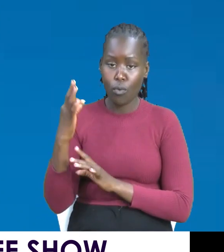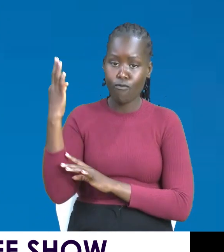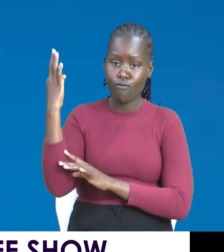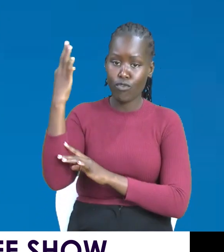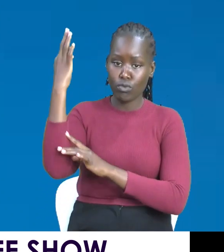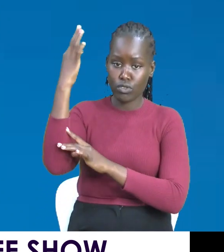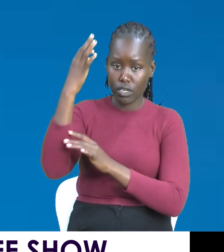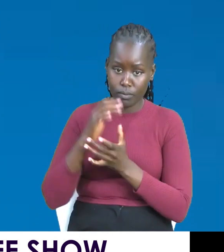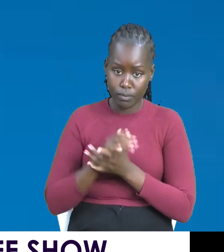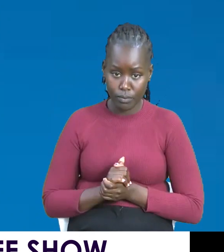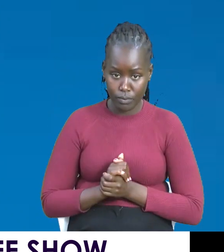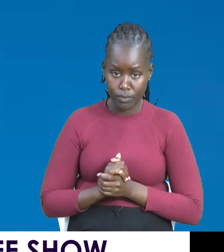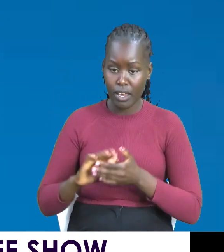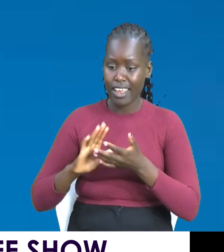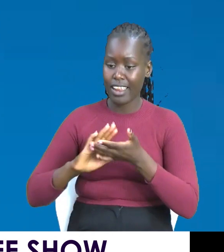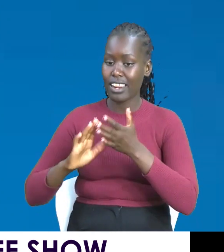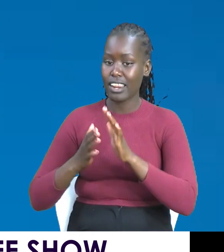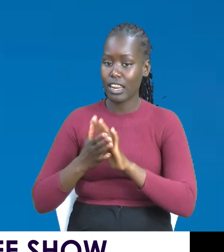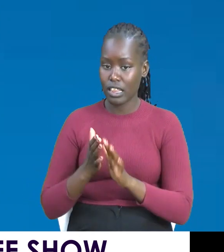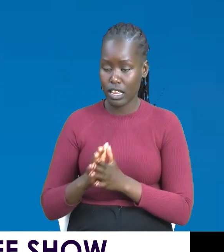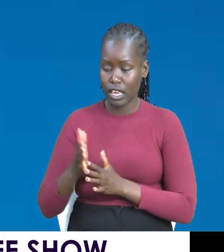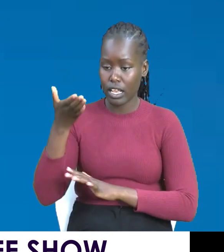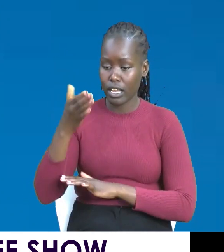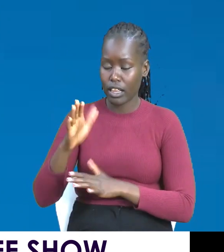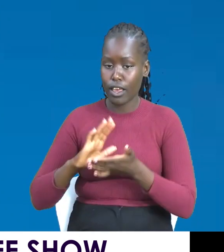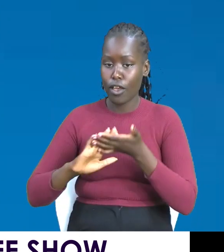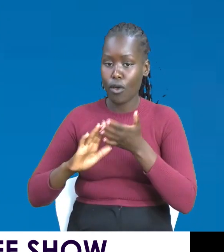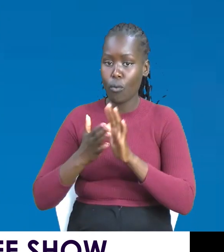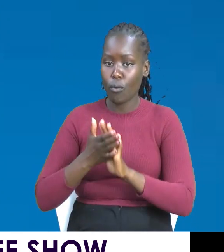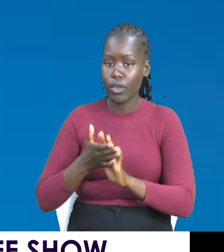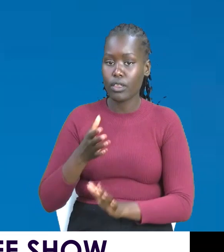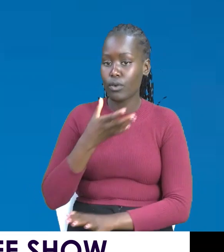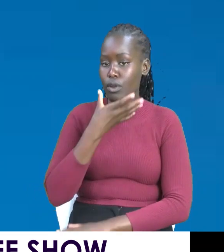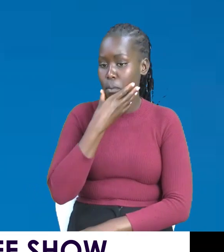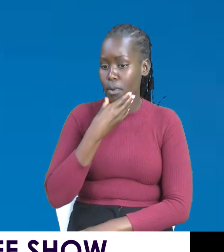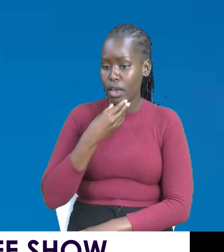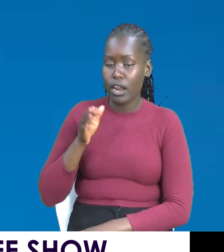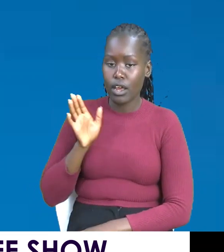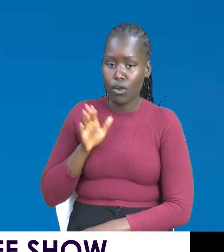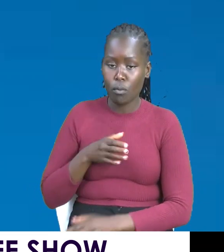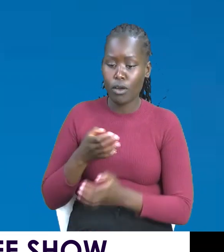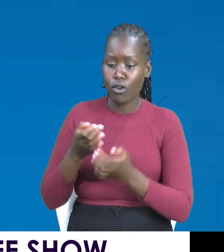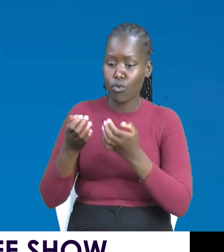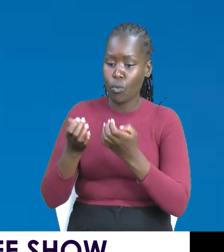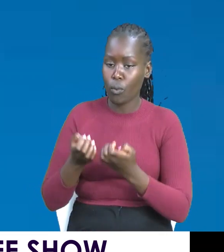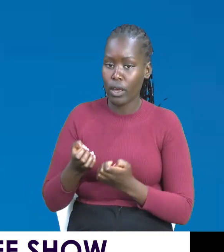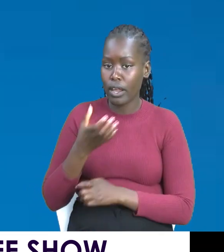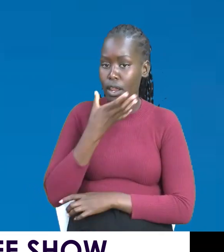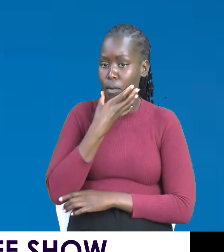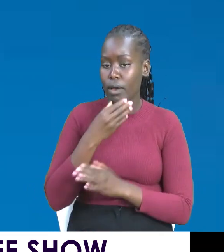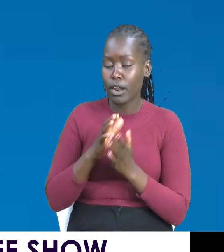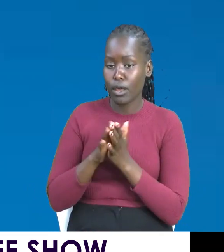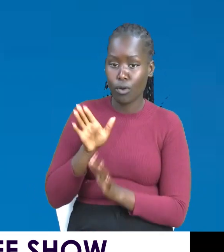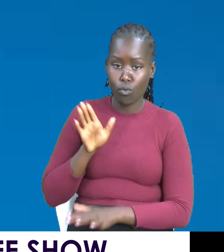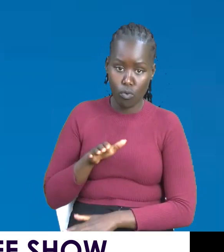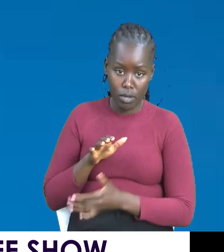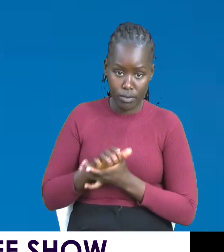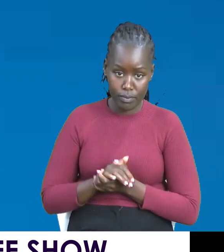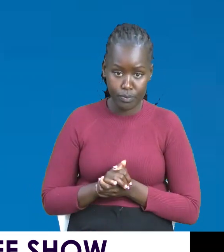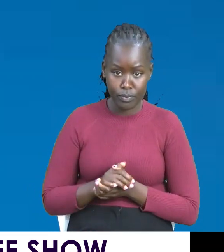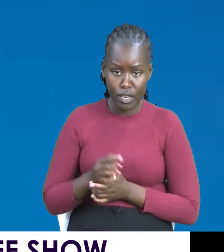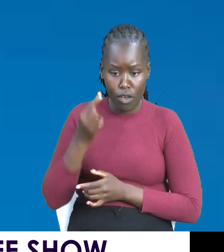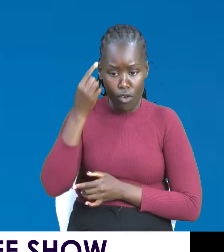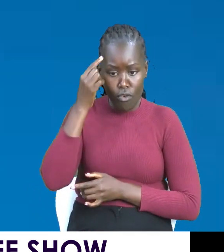future. Nothing can exist without these two people. We need the man and the woman. By the way, for